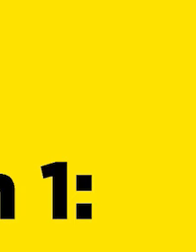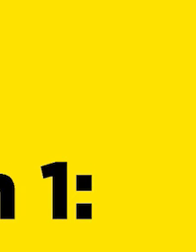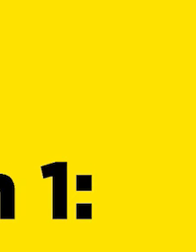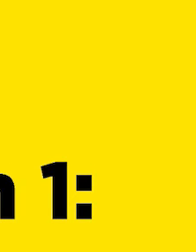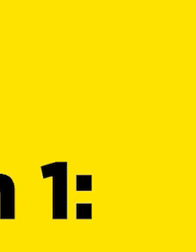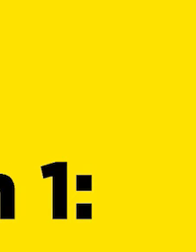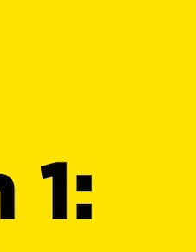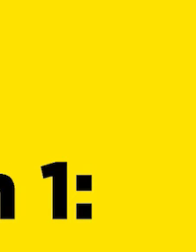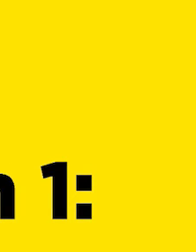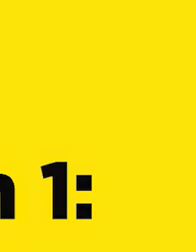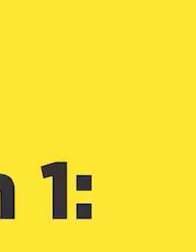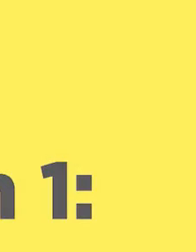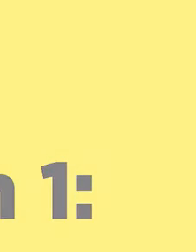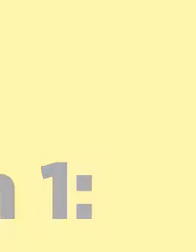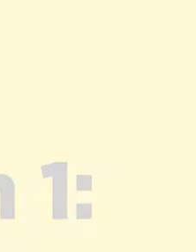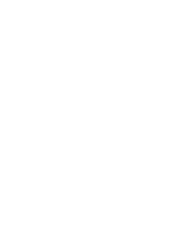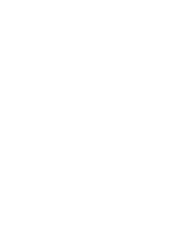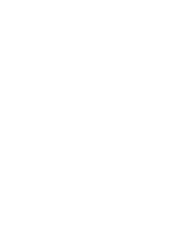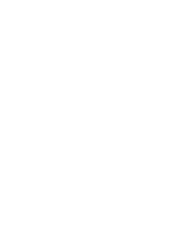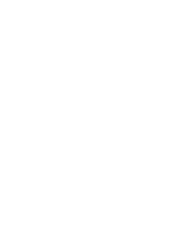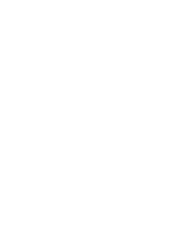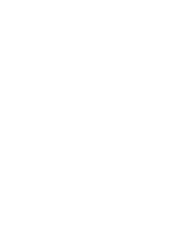and Directions.